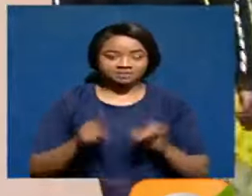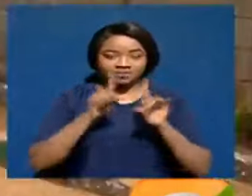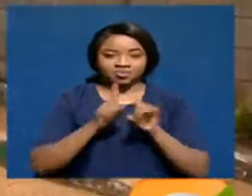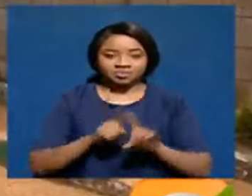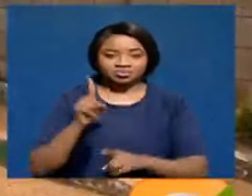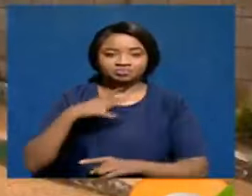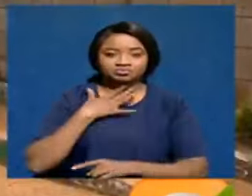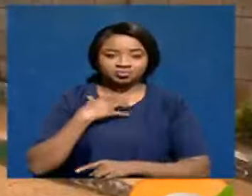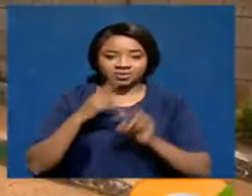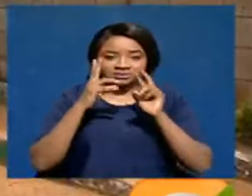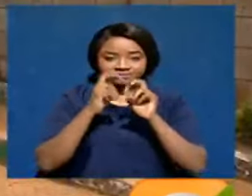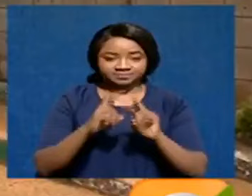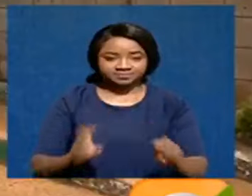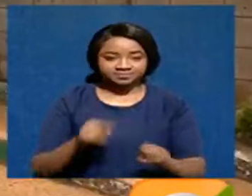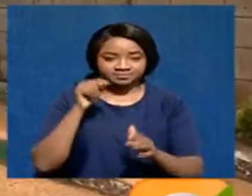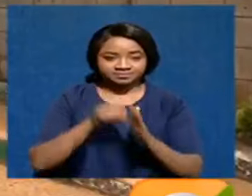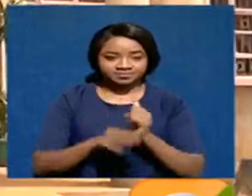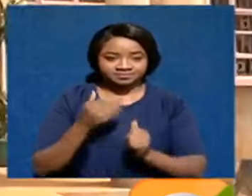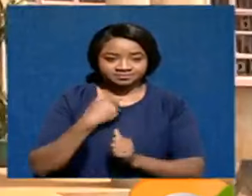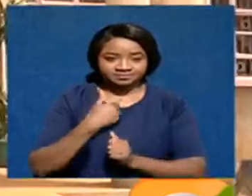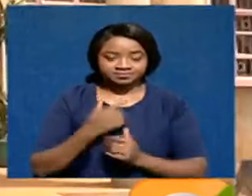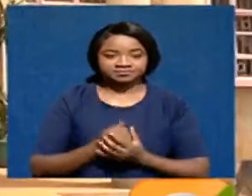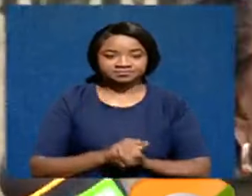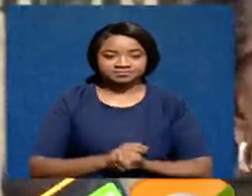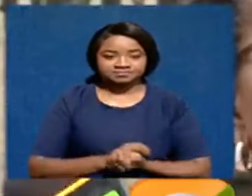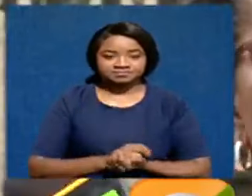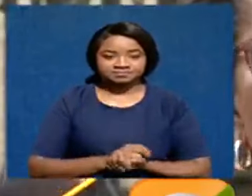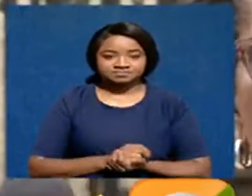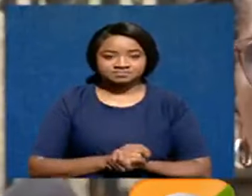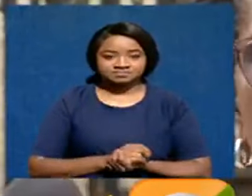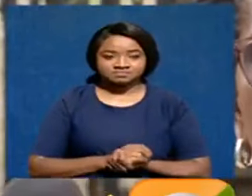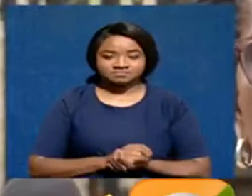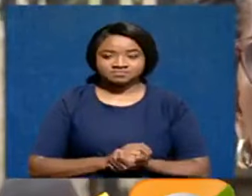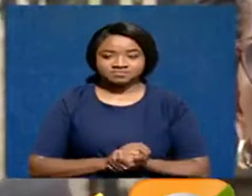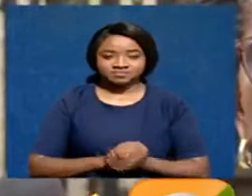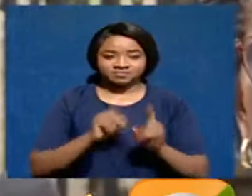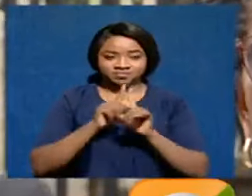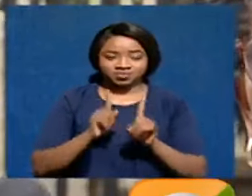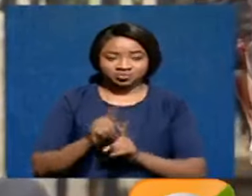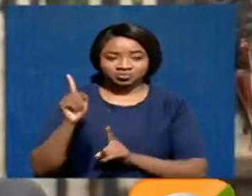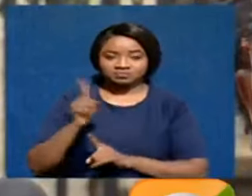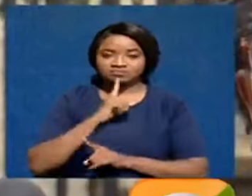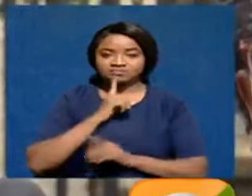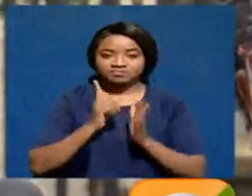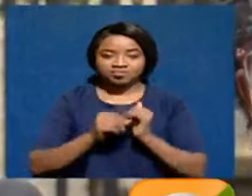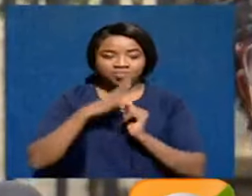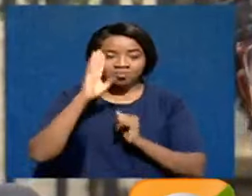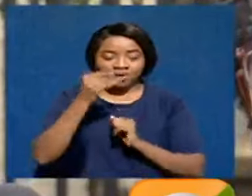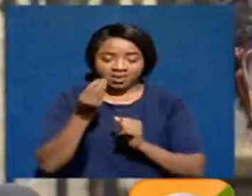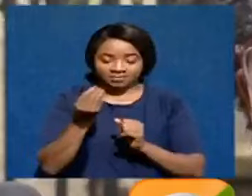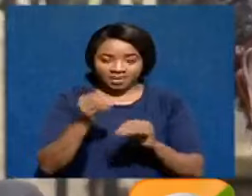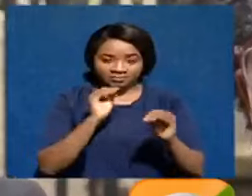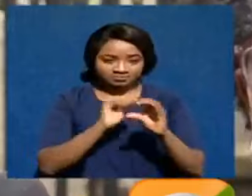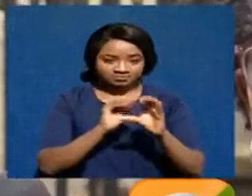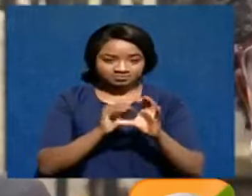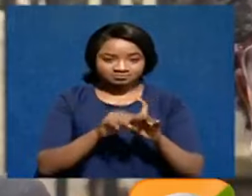ufanyike kuhusu madai ya ubadhirifu wa fedha chuoni humo. Why should we throw taxpayers' money into a hole that we cannot get inside? That we